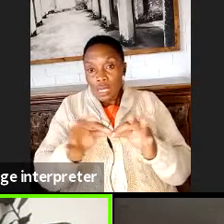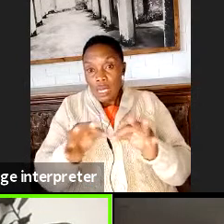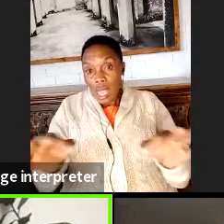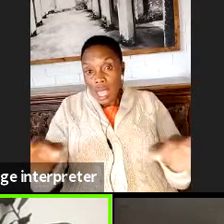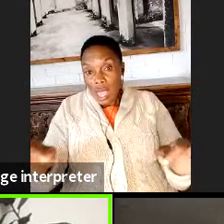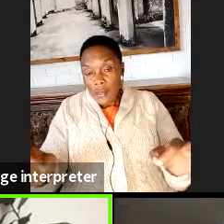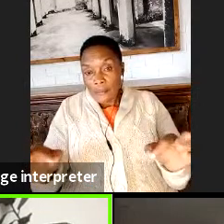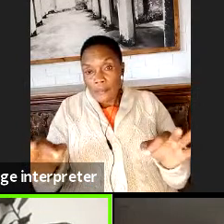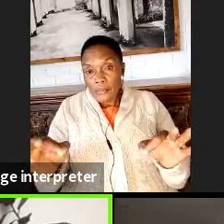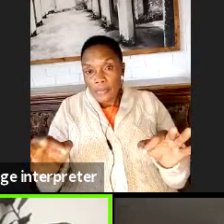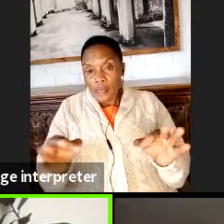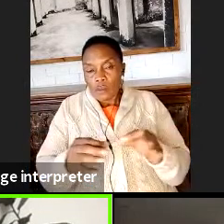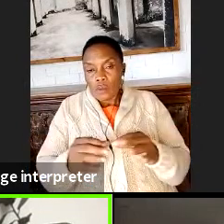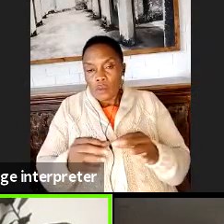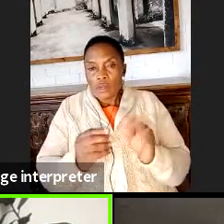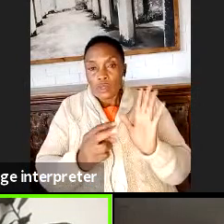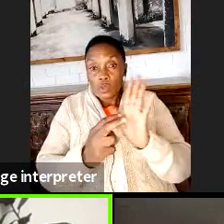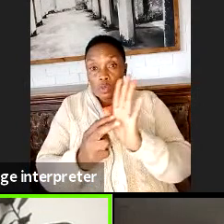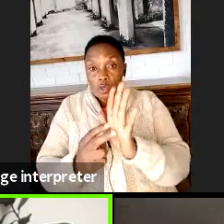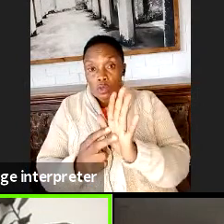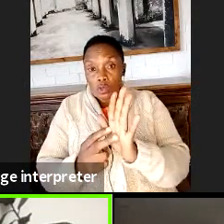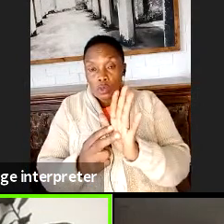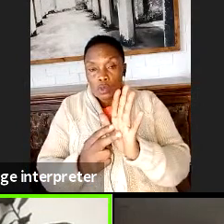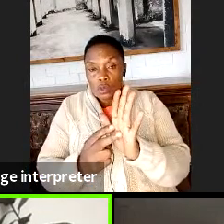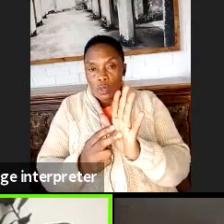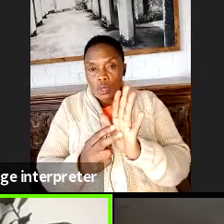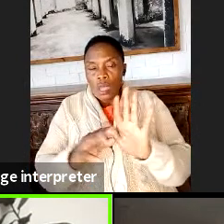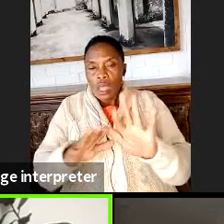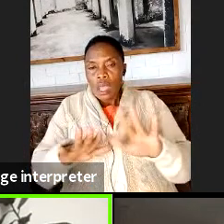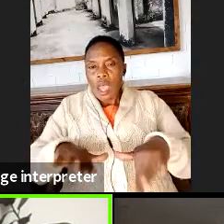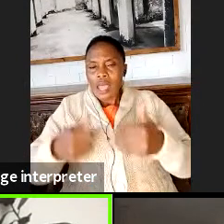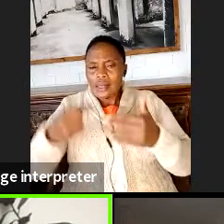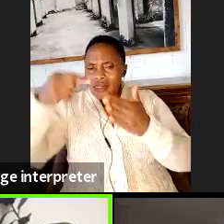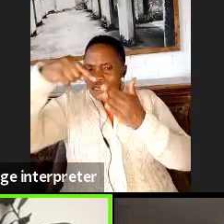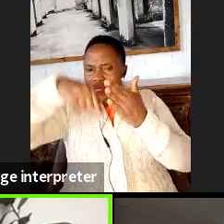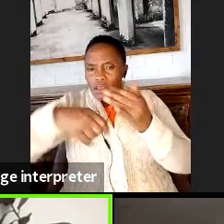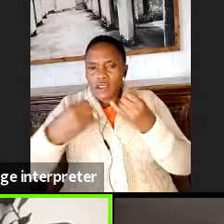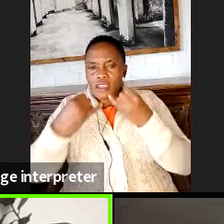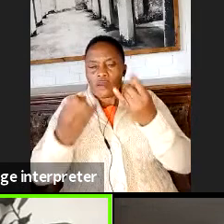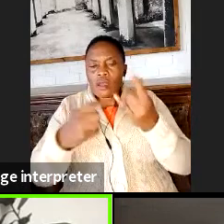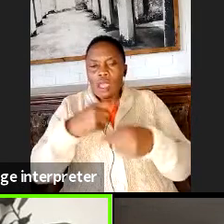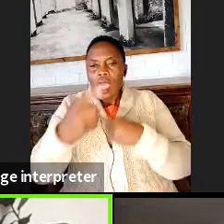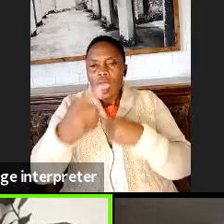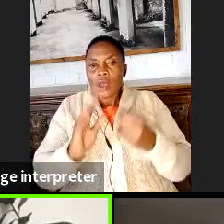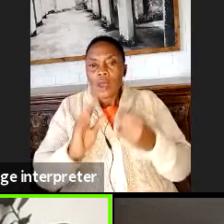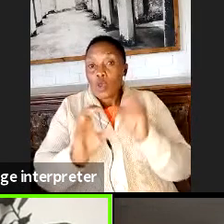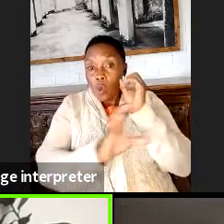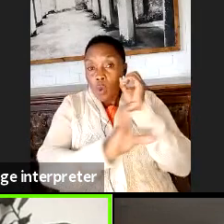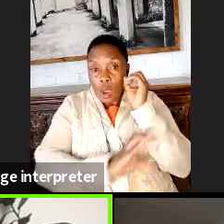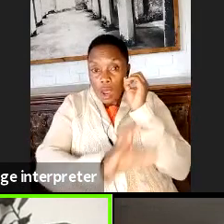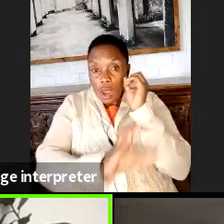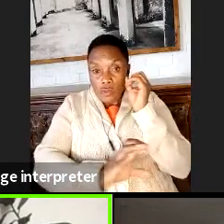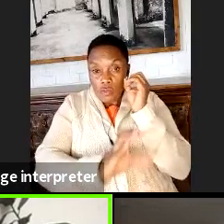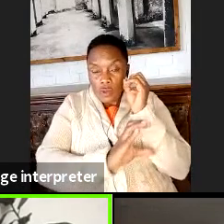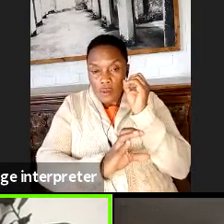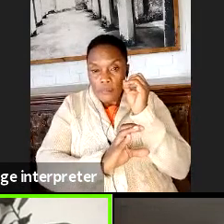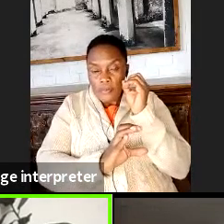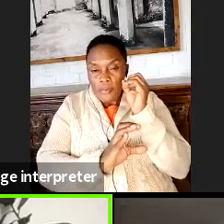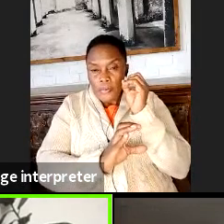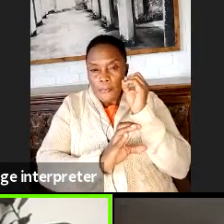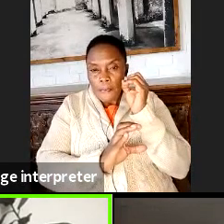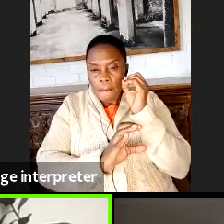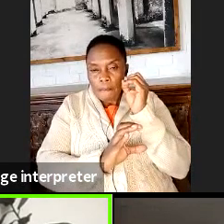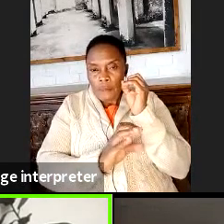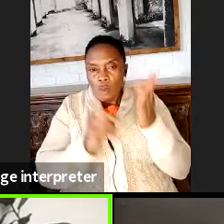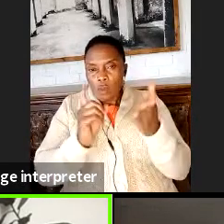which shows you distinct and detailed information about your country in terms of what